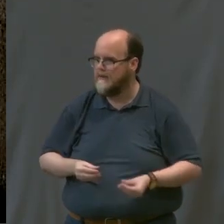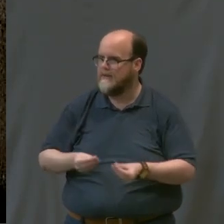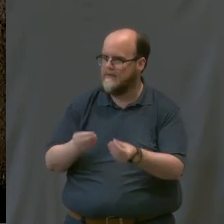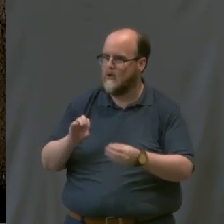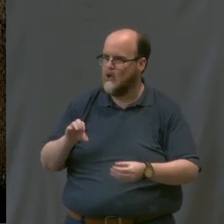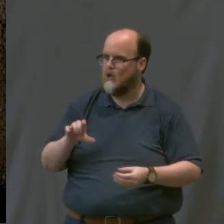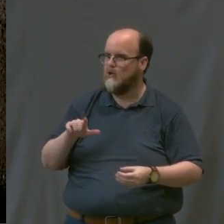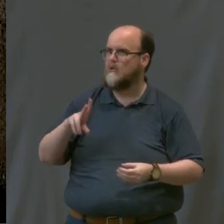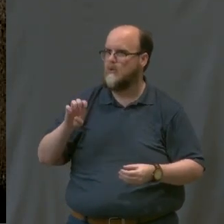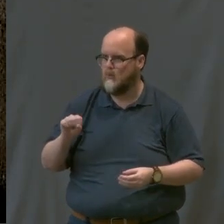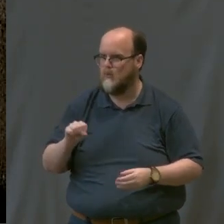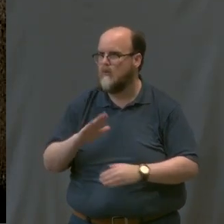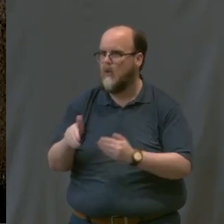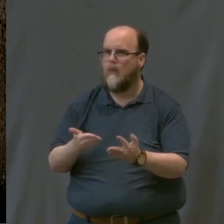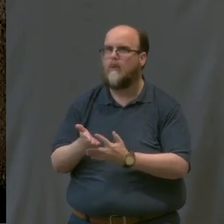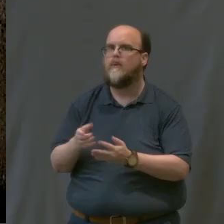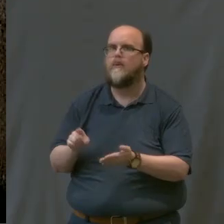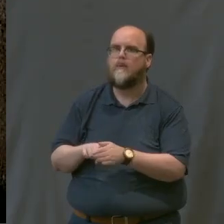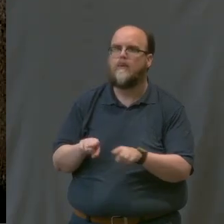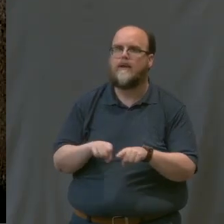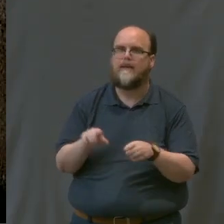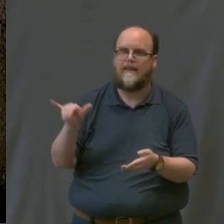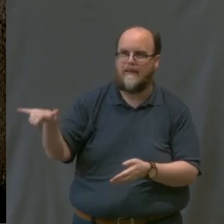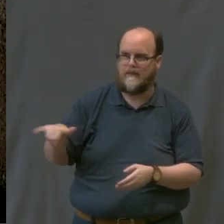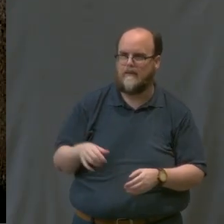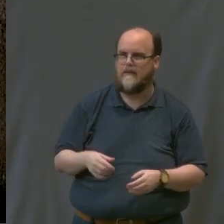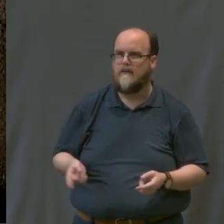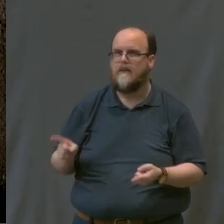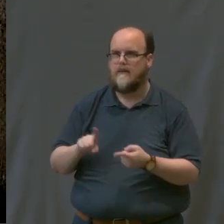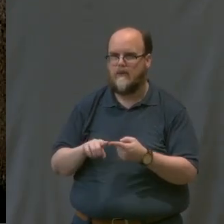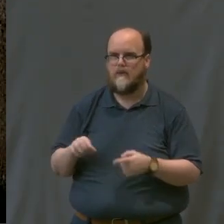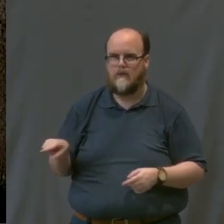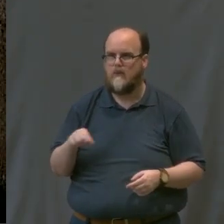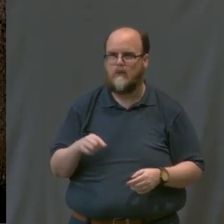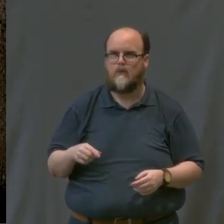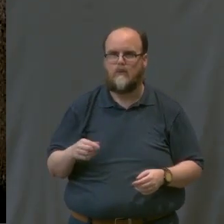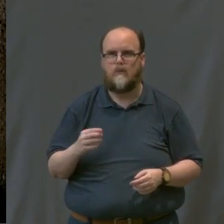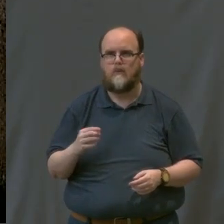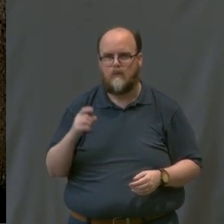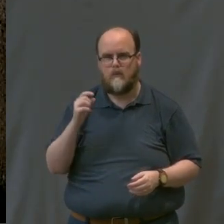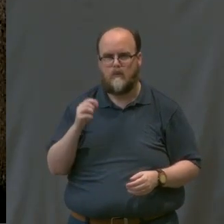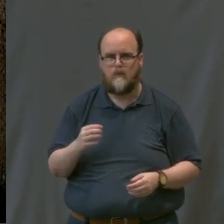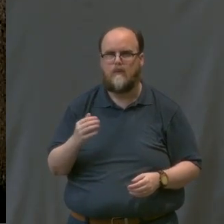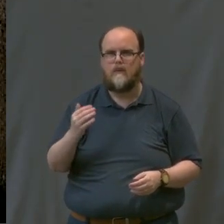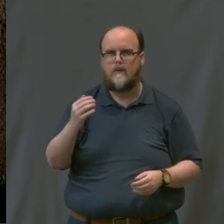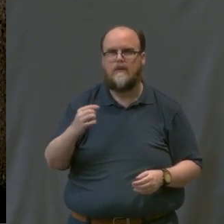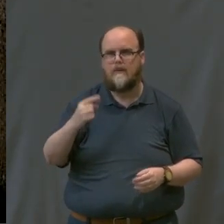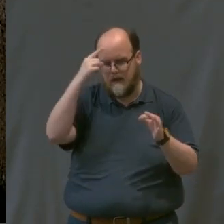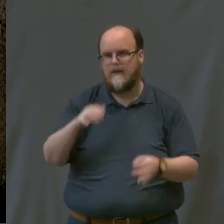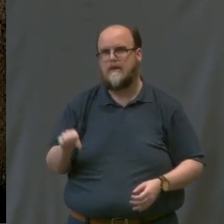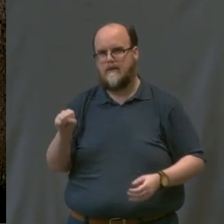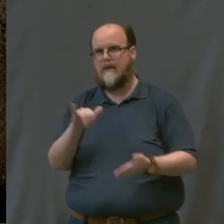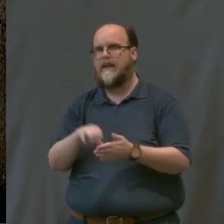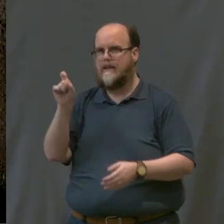all the way through it like this, until eventually you come to the conclusion, well, yes, that has to be Rome. And then when we get to